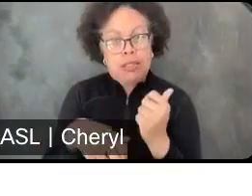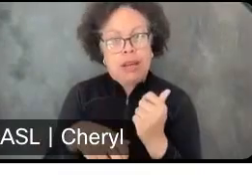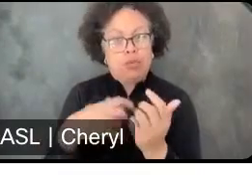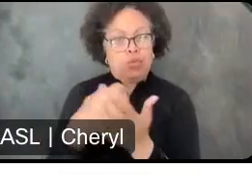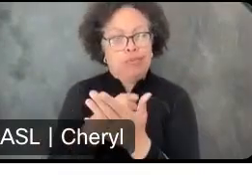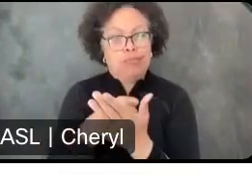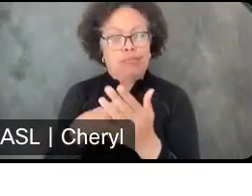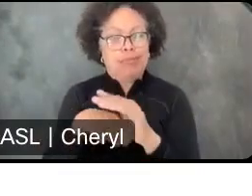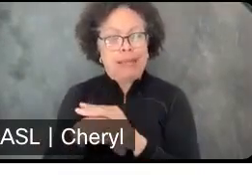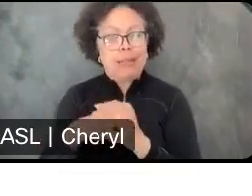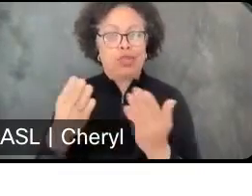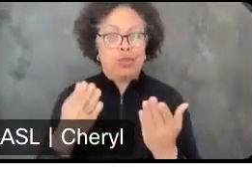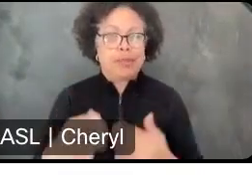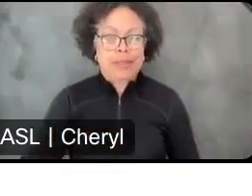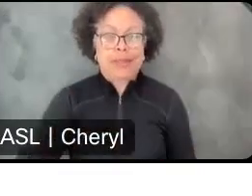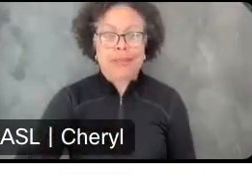more difficult.